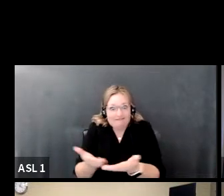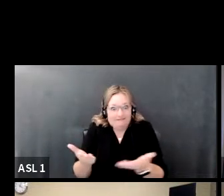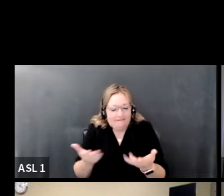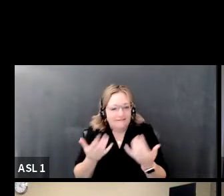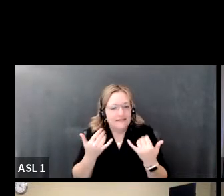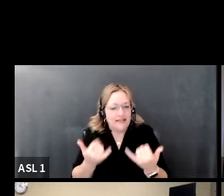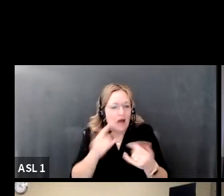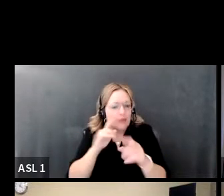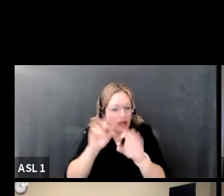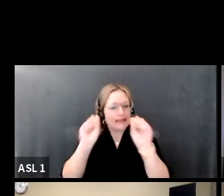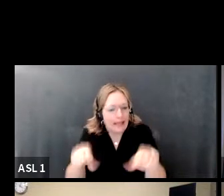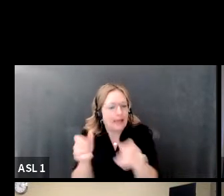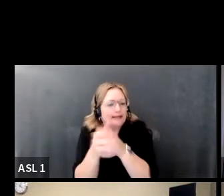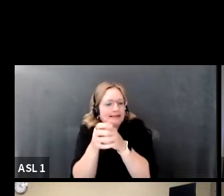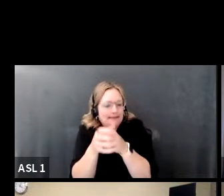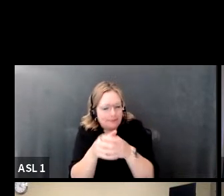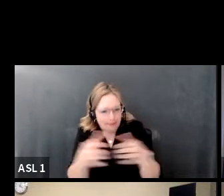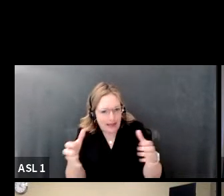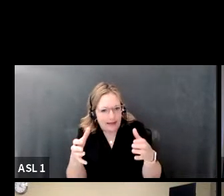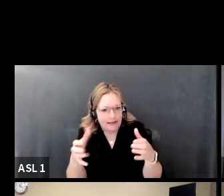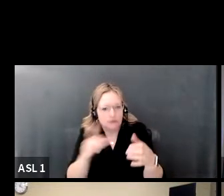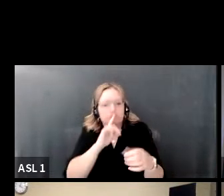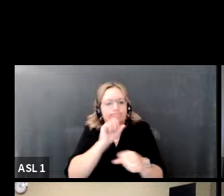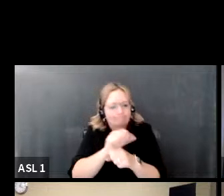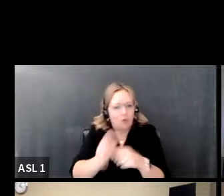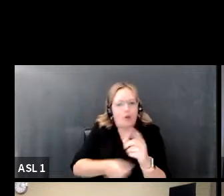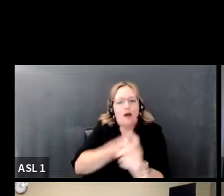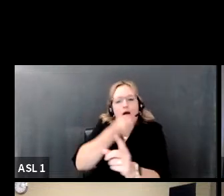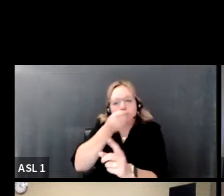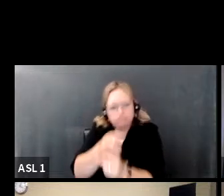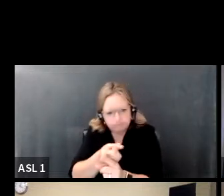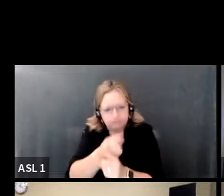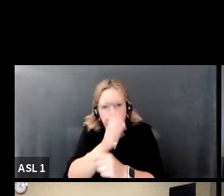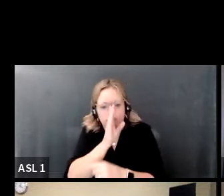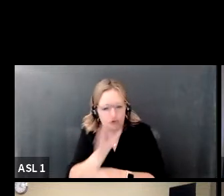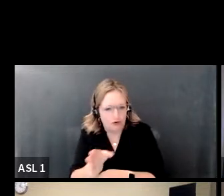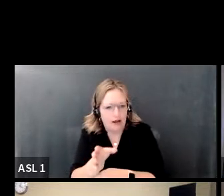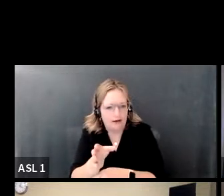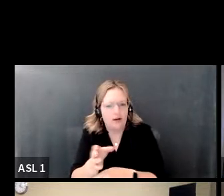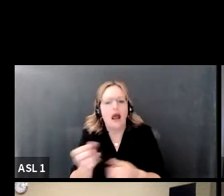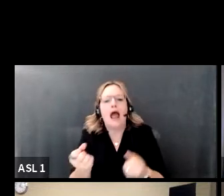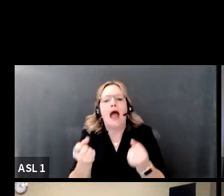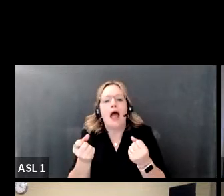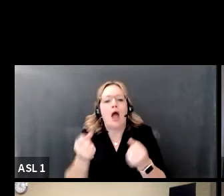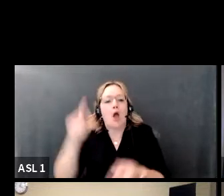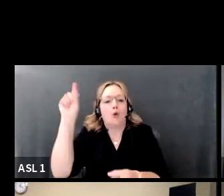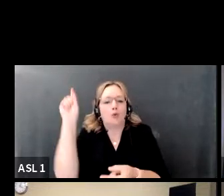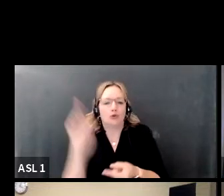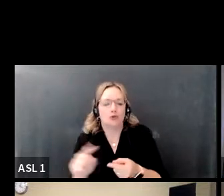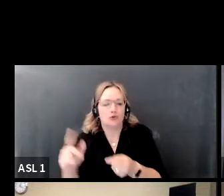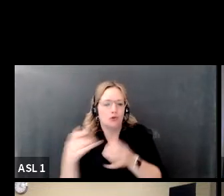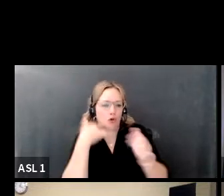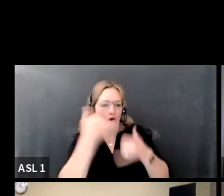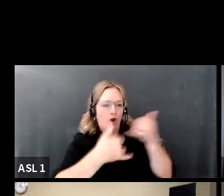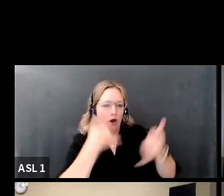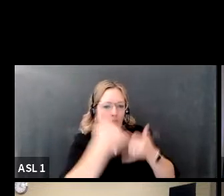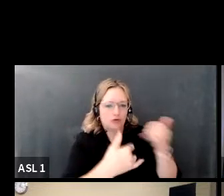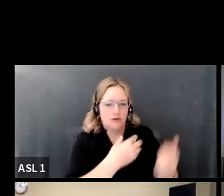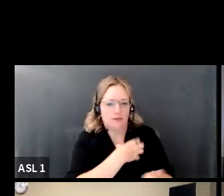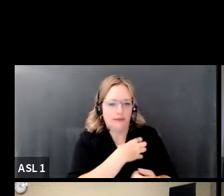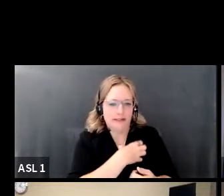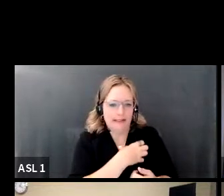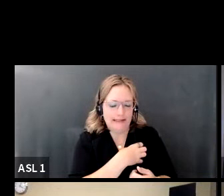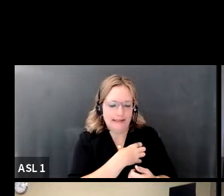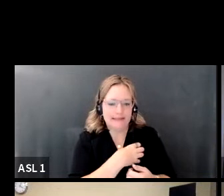expansion but have a direct impact on the number of calls police are required to do that fall outside the range of